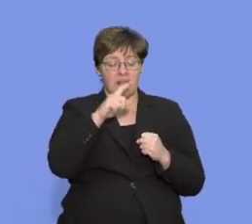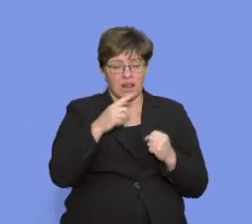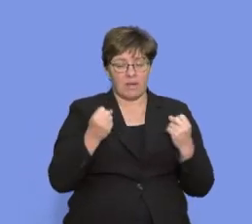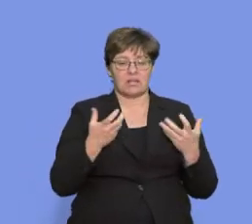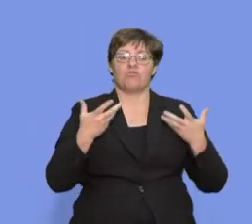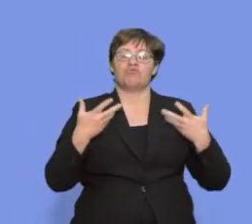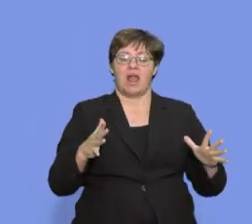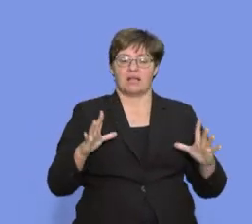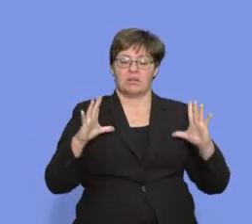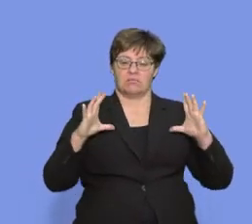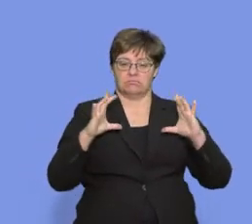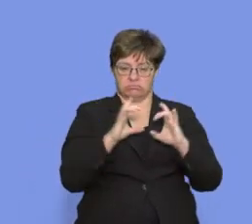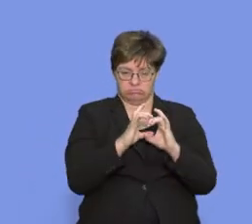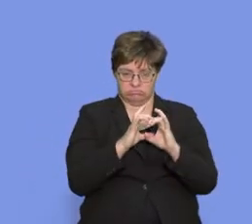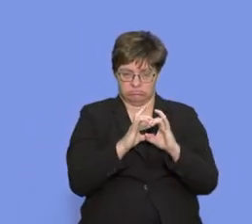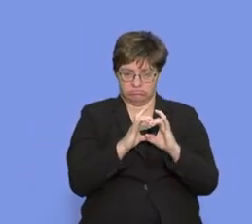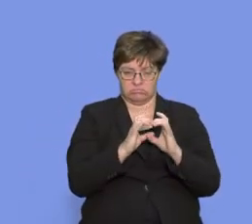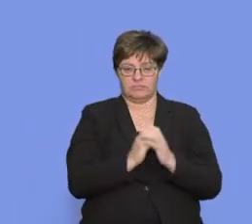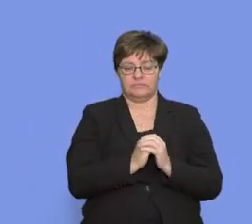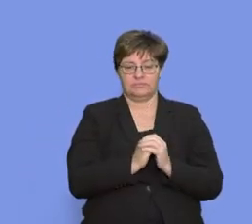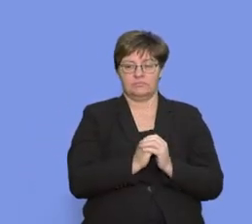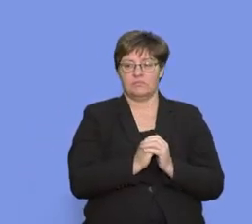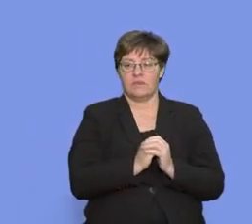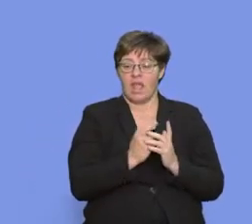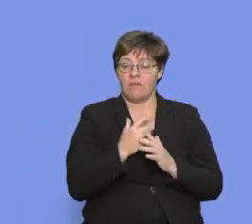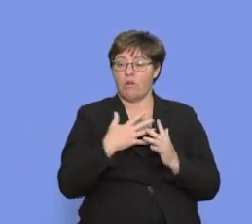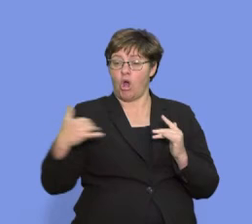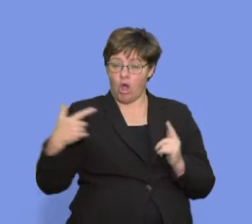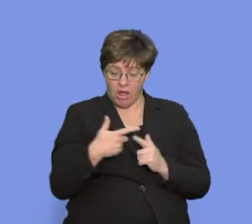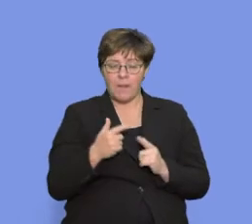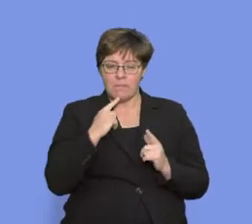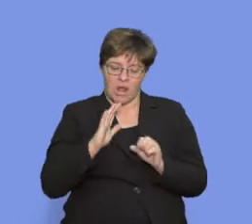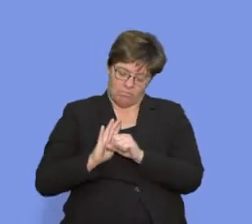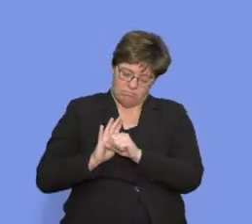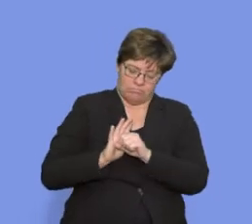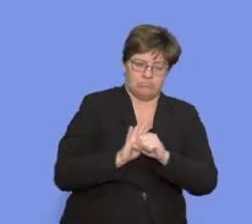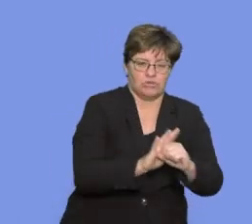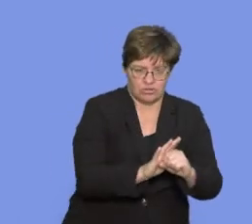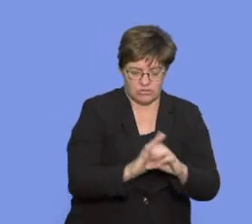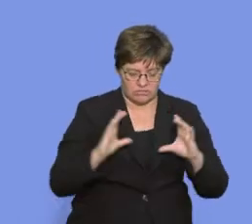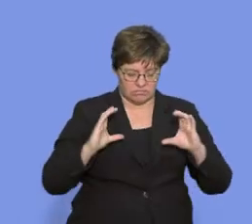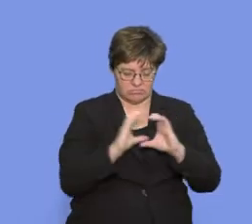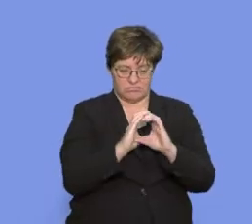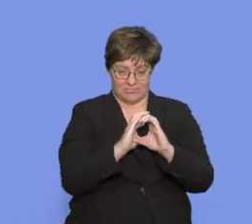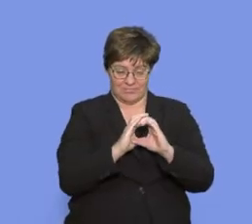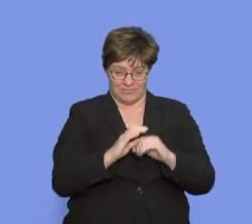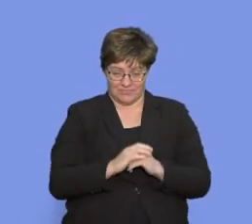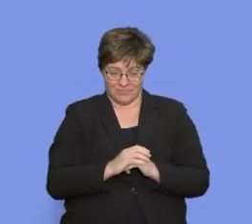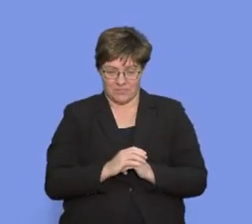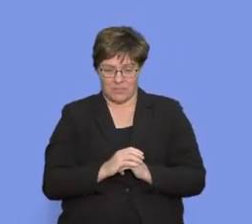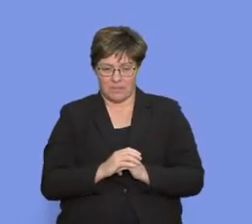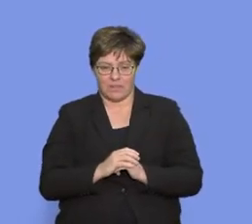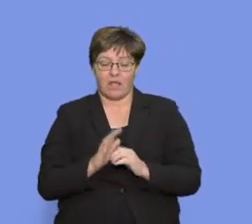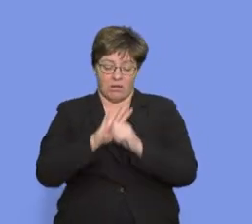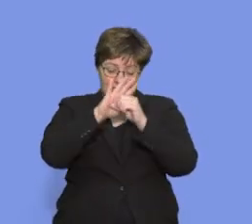radial muscles are now relaxing. You can see they're becoming longer. And if they become longer, they're basically pushing the inside down. Can you